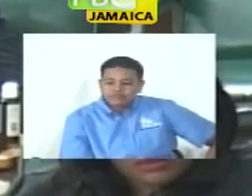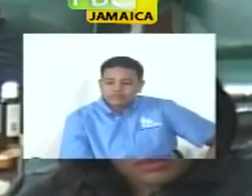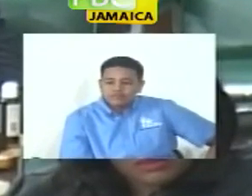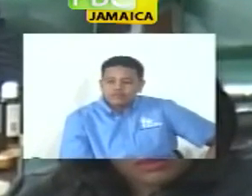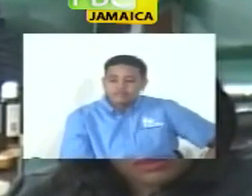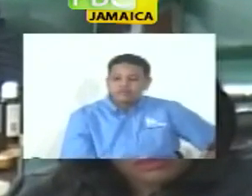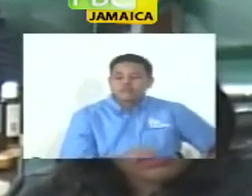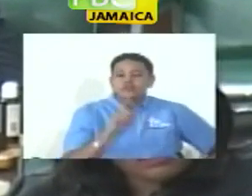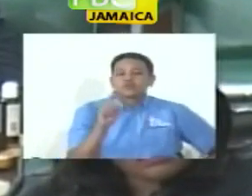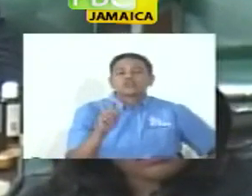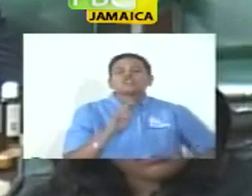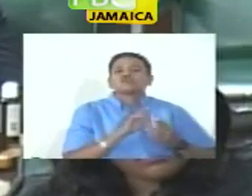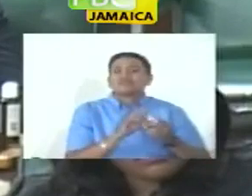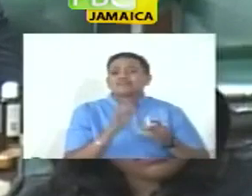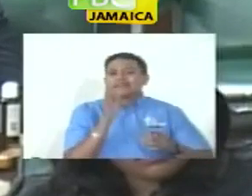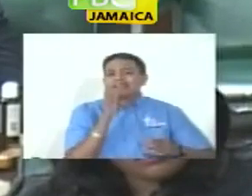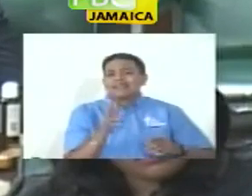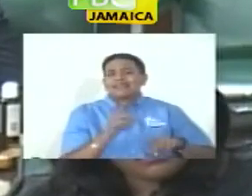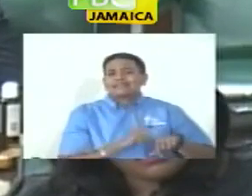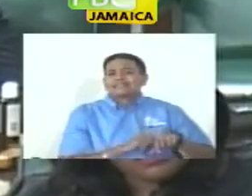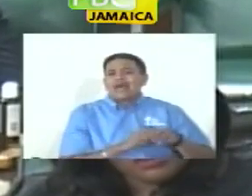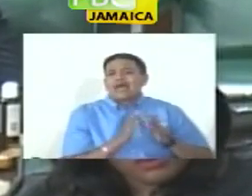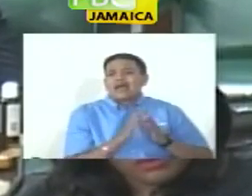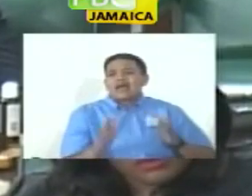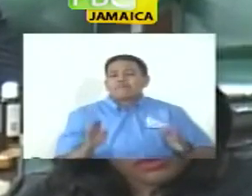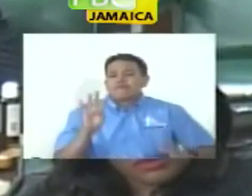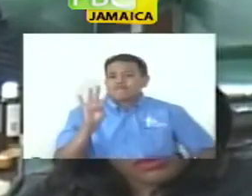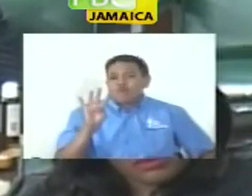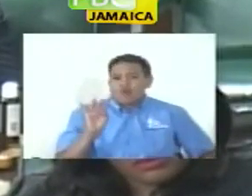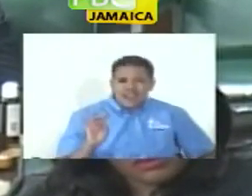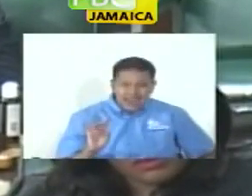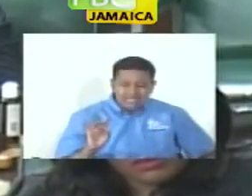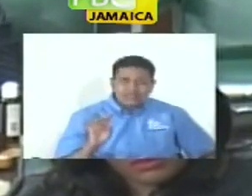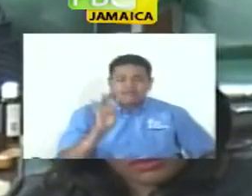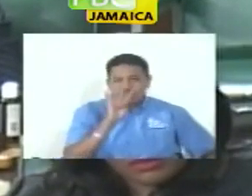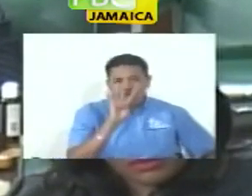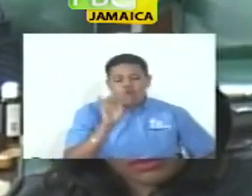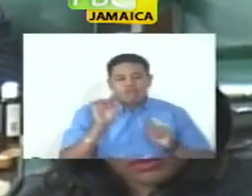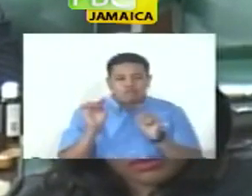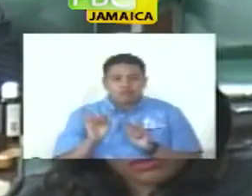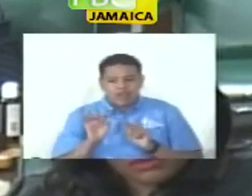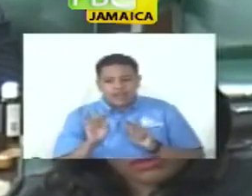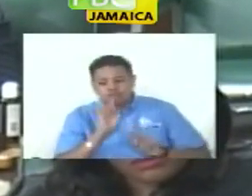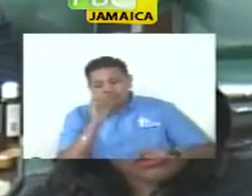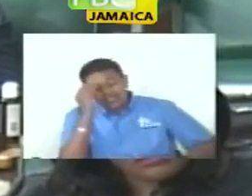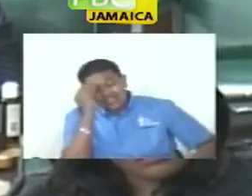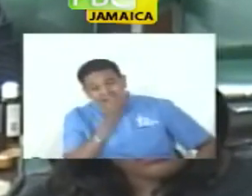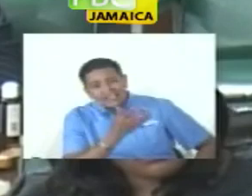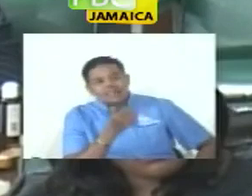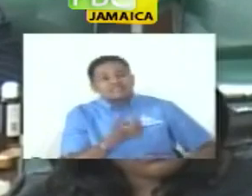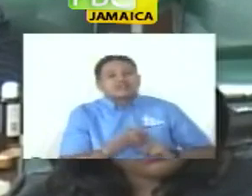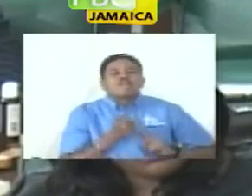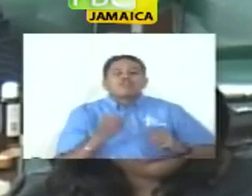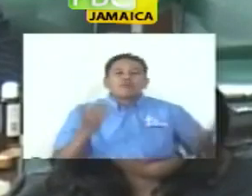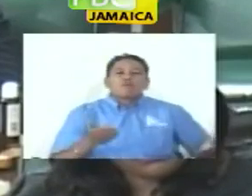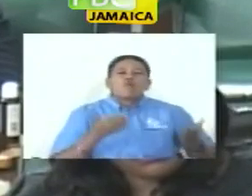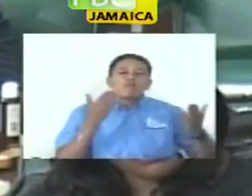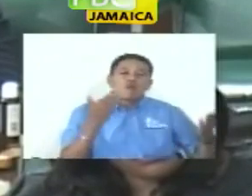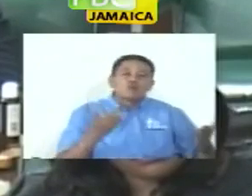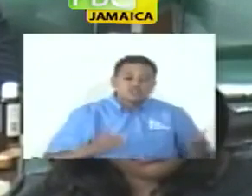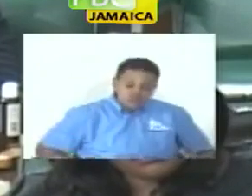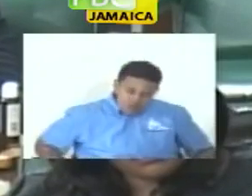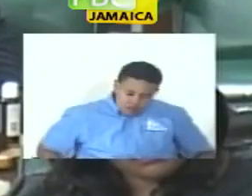of a timeline in 4.8. And it has been indicated that the proposal